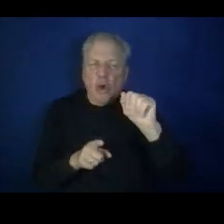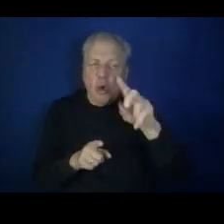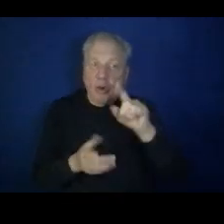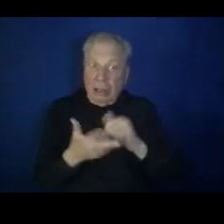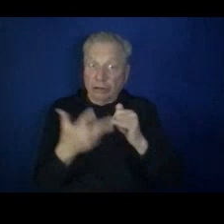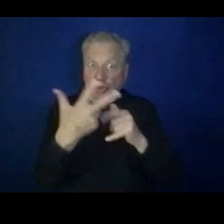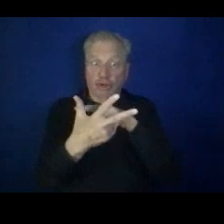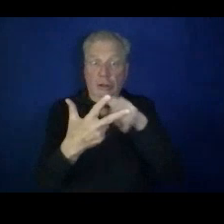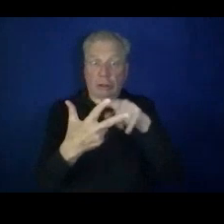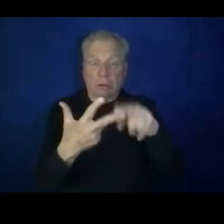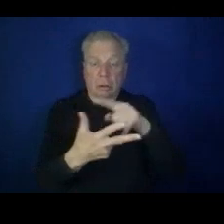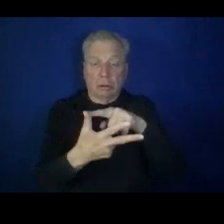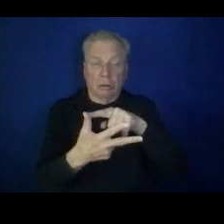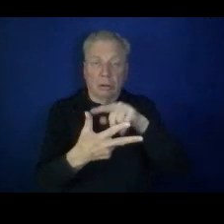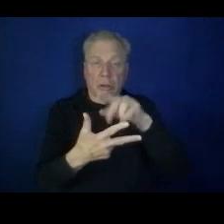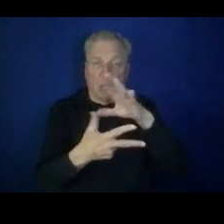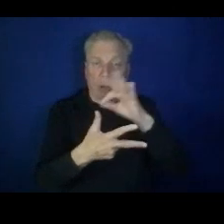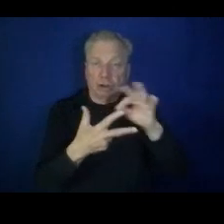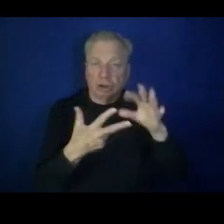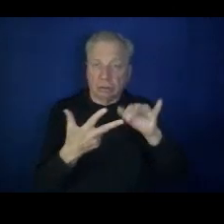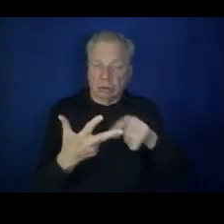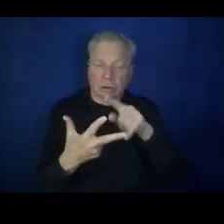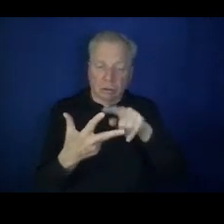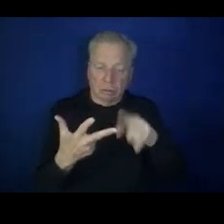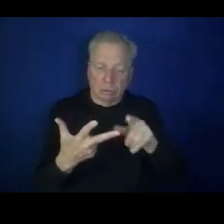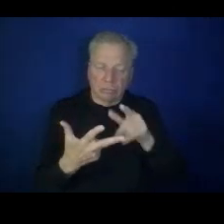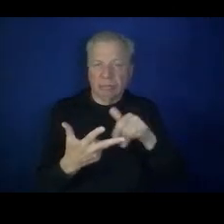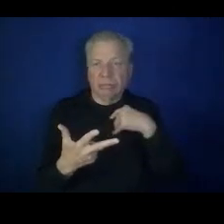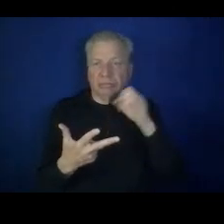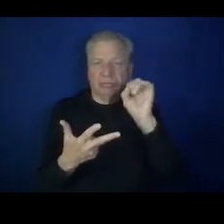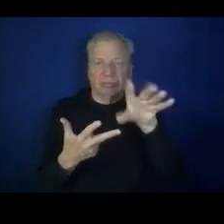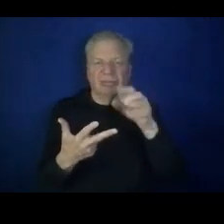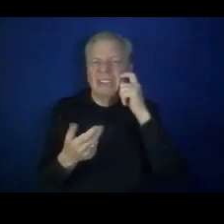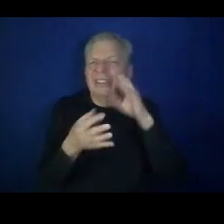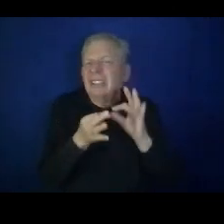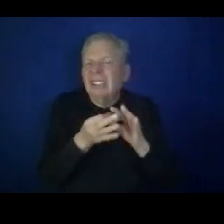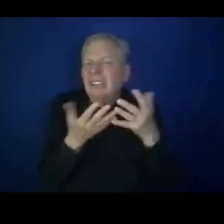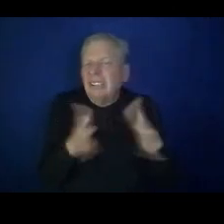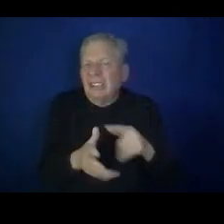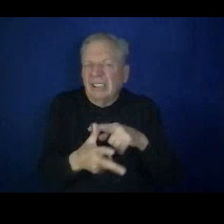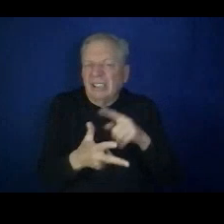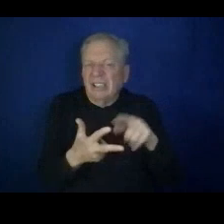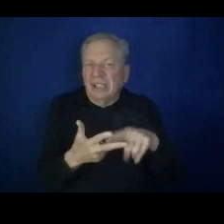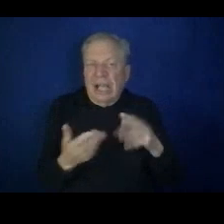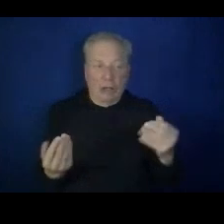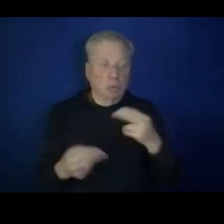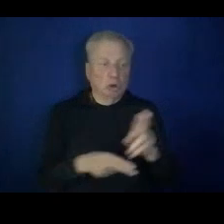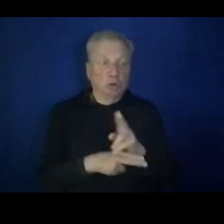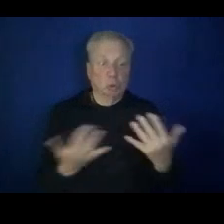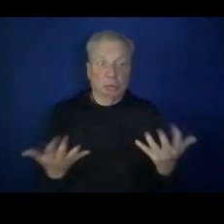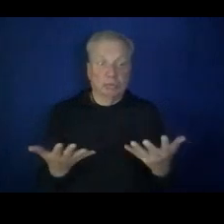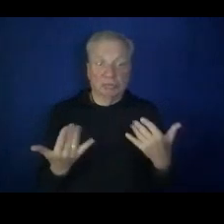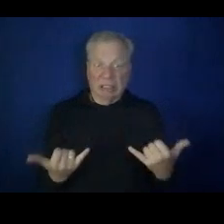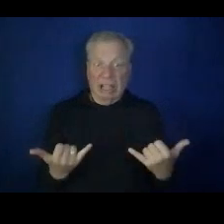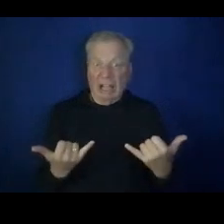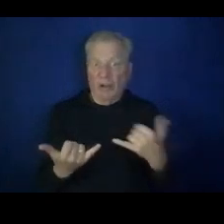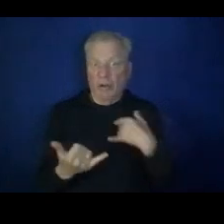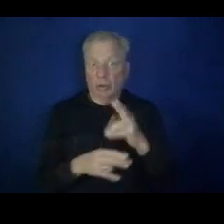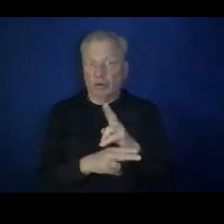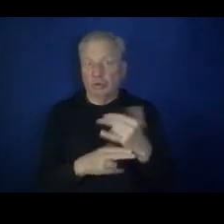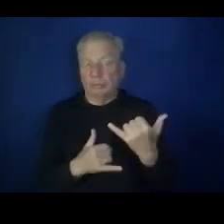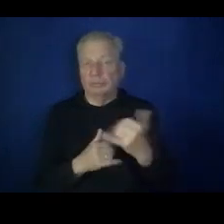in the canyon, a mix of the 2, or substantially use the current alignment. So,